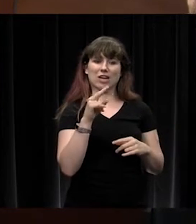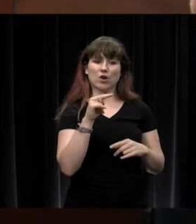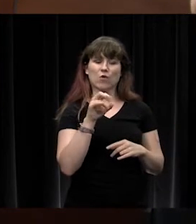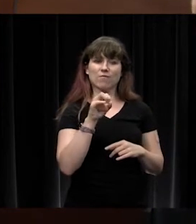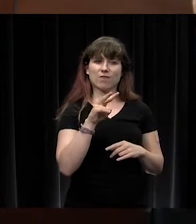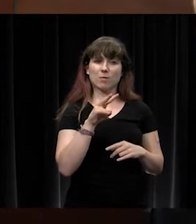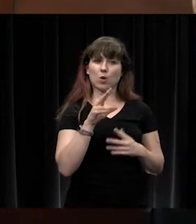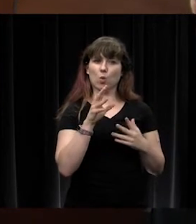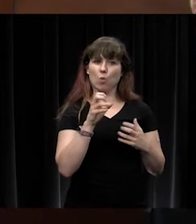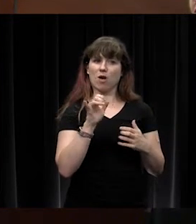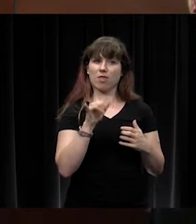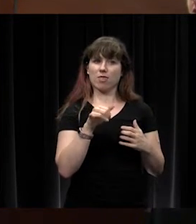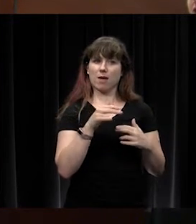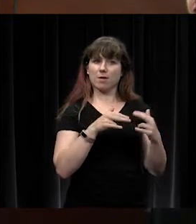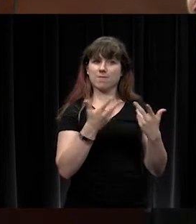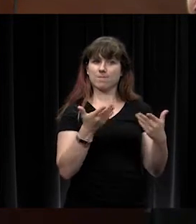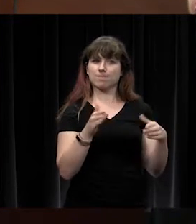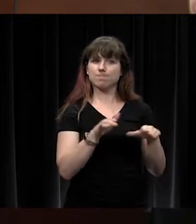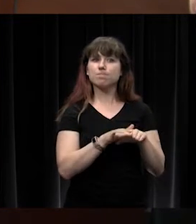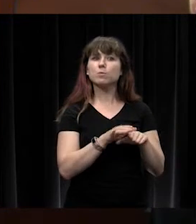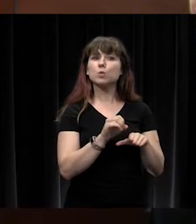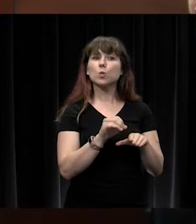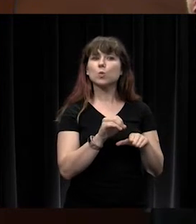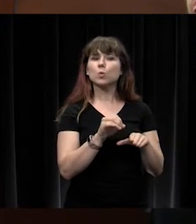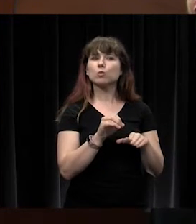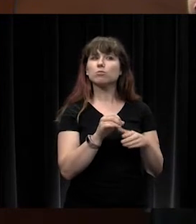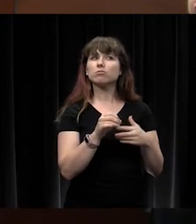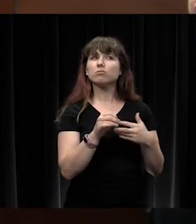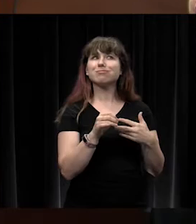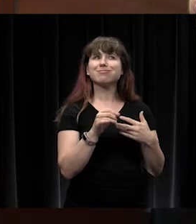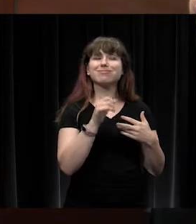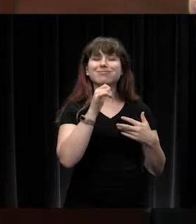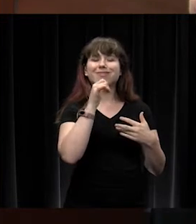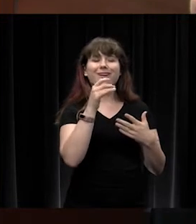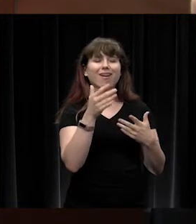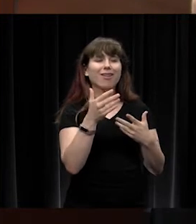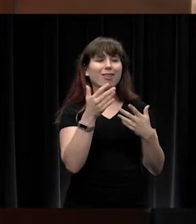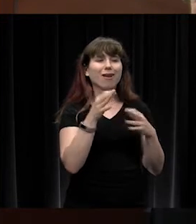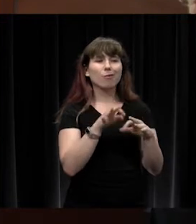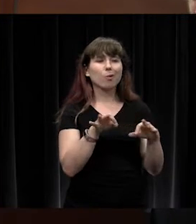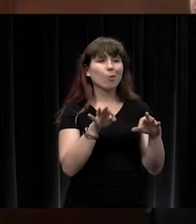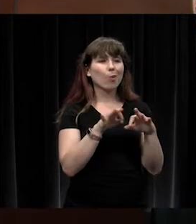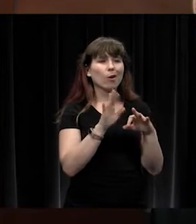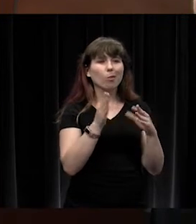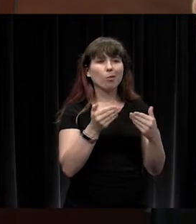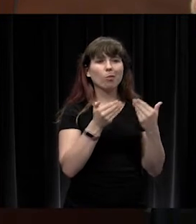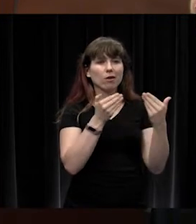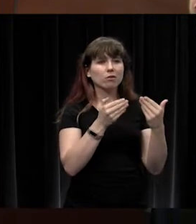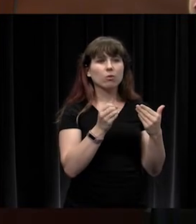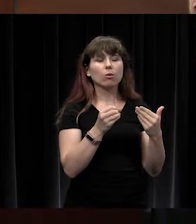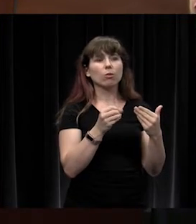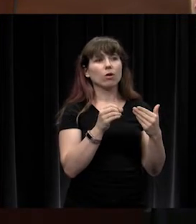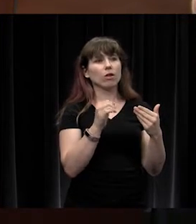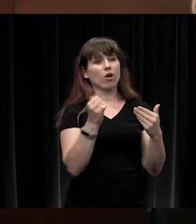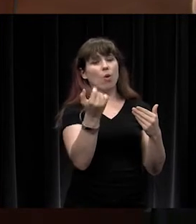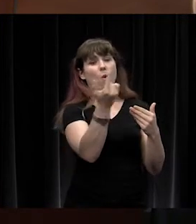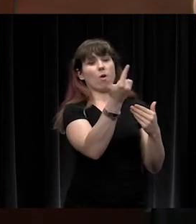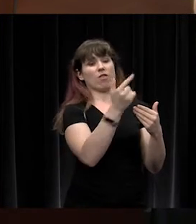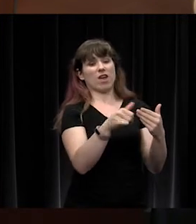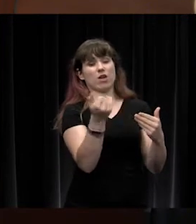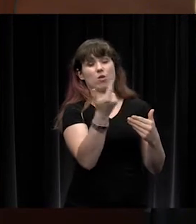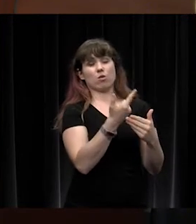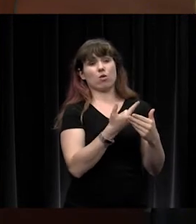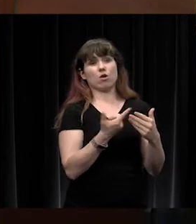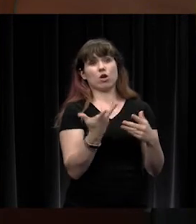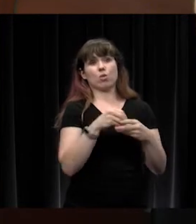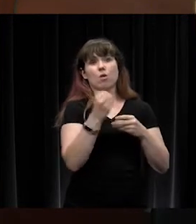December, there's not a lot more in the way of brick and mortar that we can bid. Right. And this is all of the furniture and large equipment.